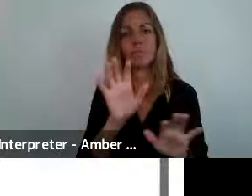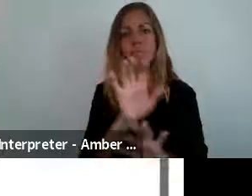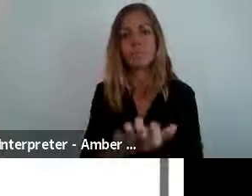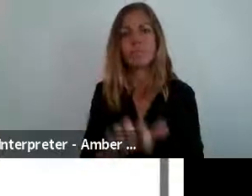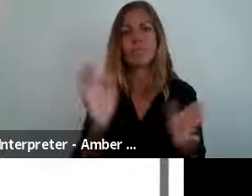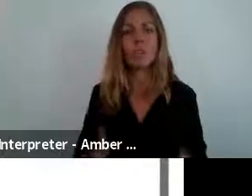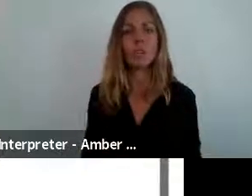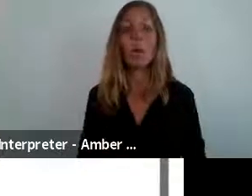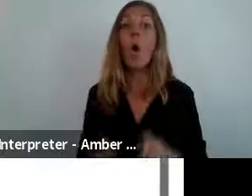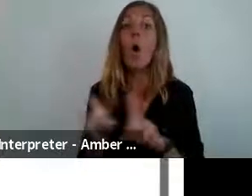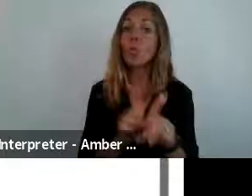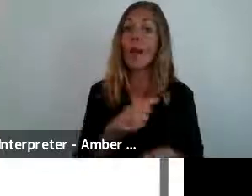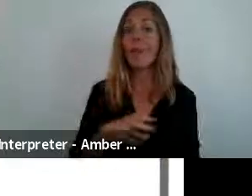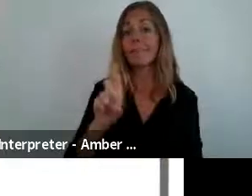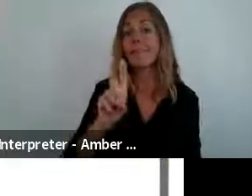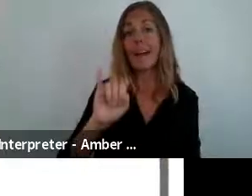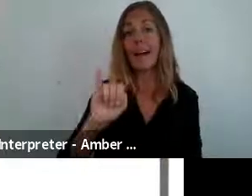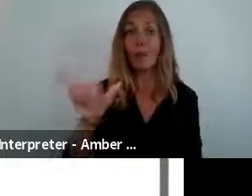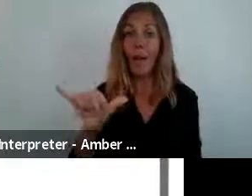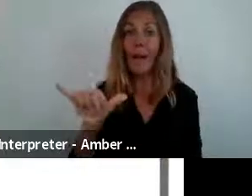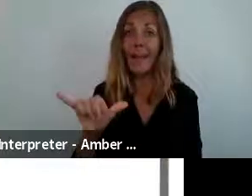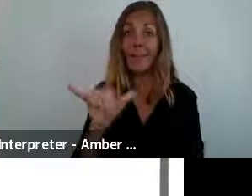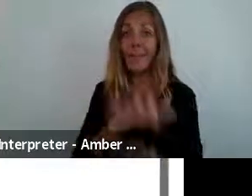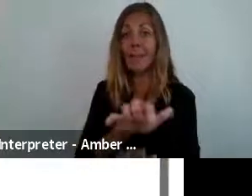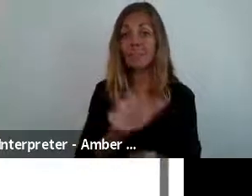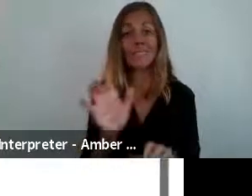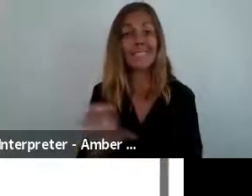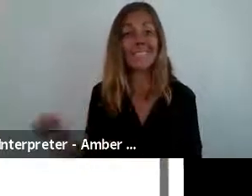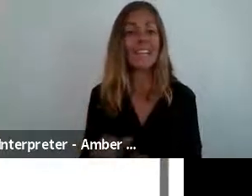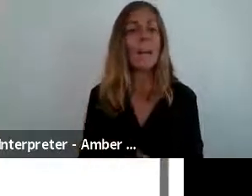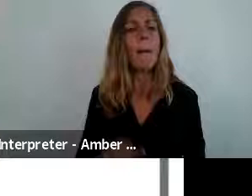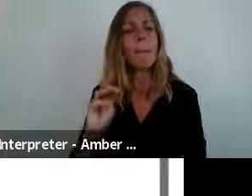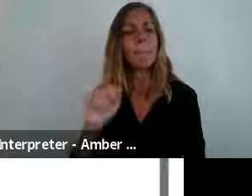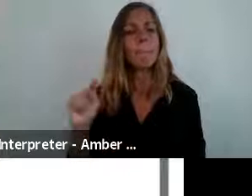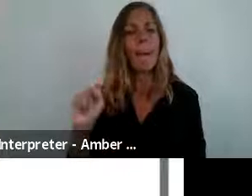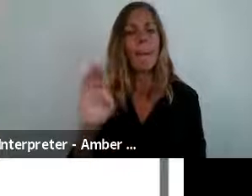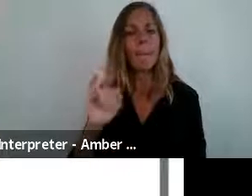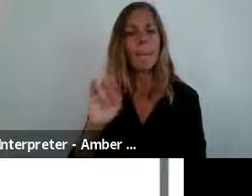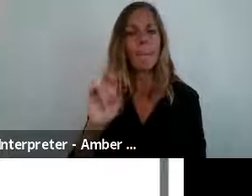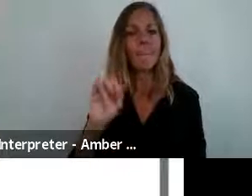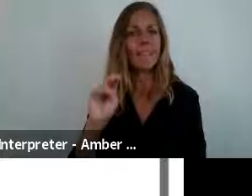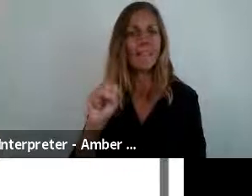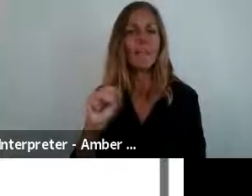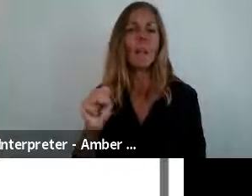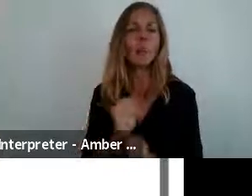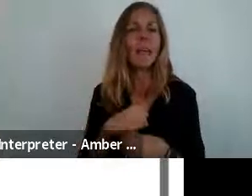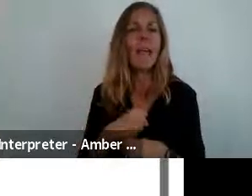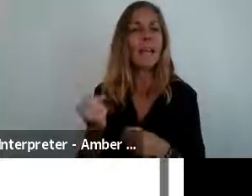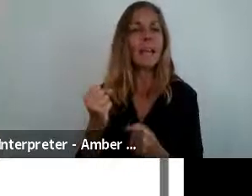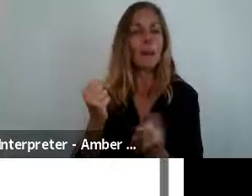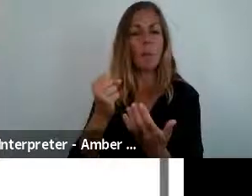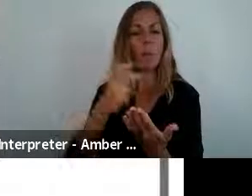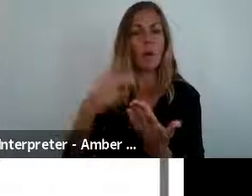do-it-yourself captions. Matt Bivens, who created a program called Caption